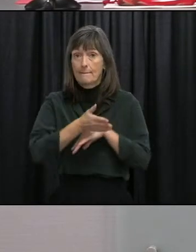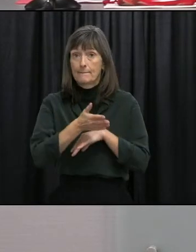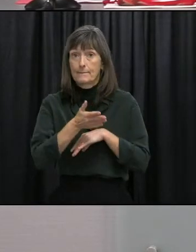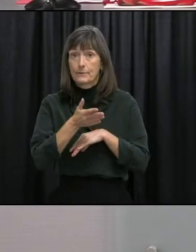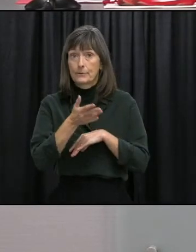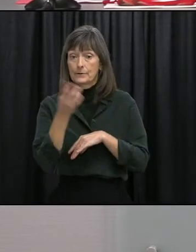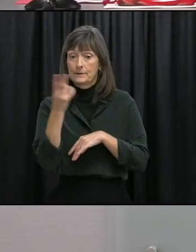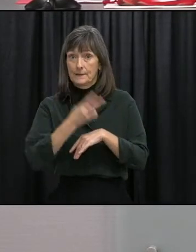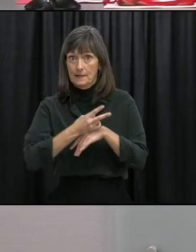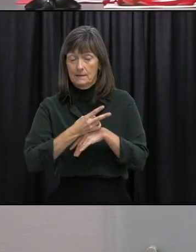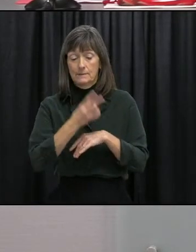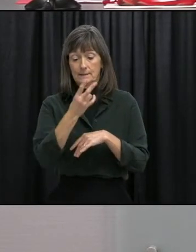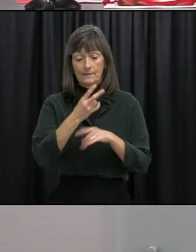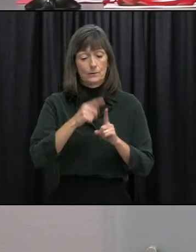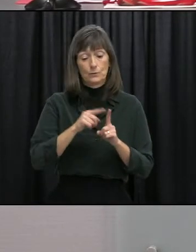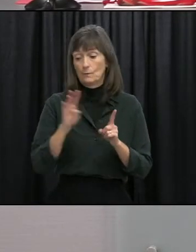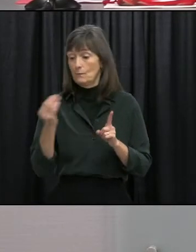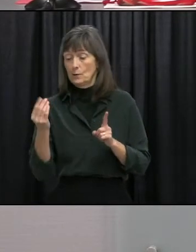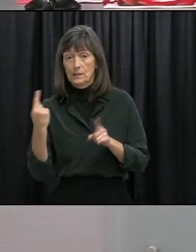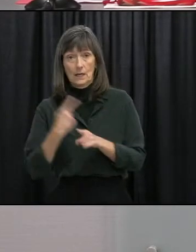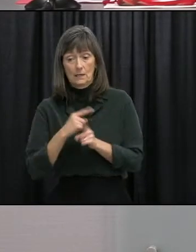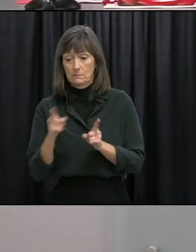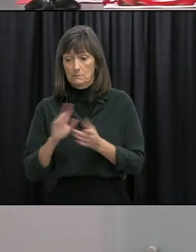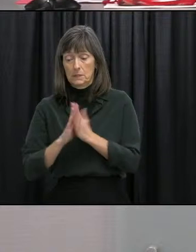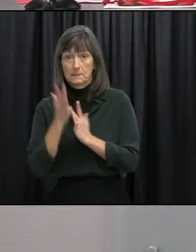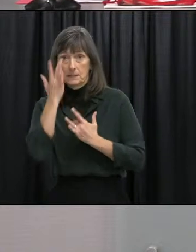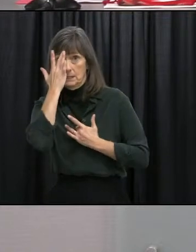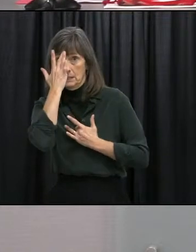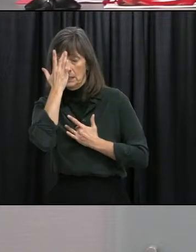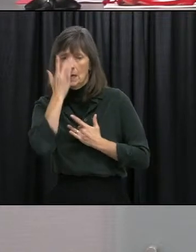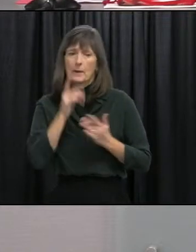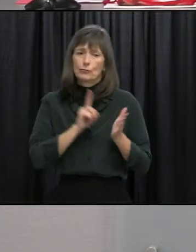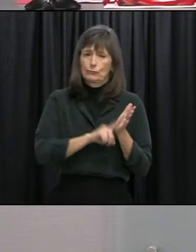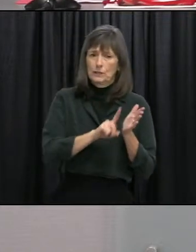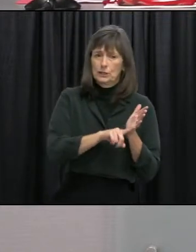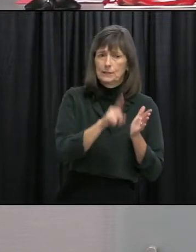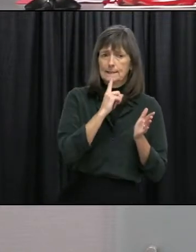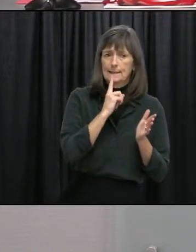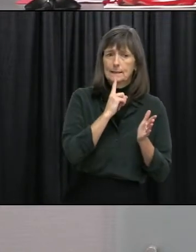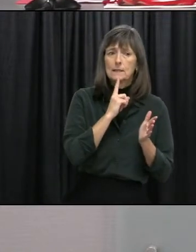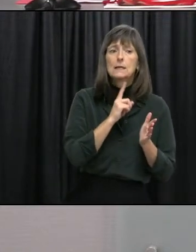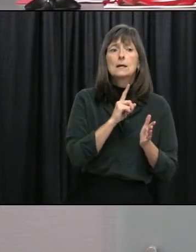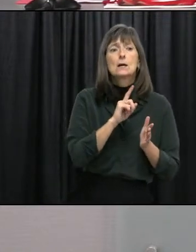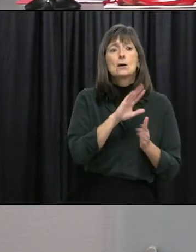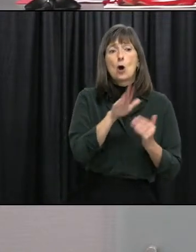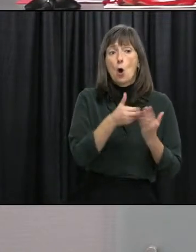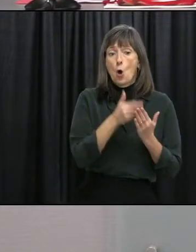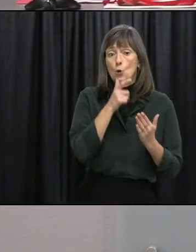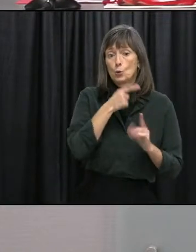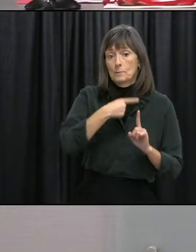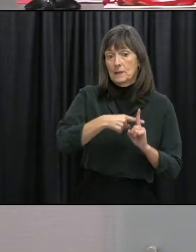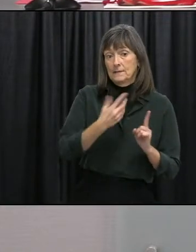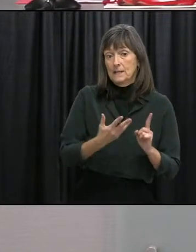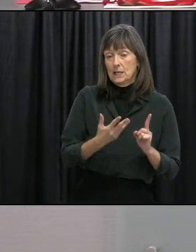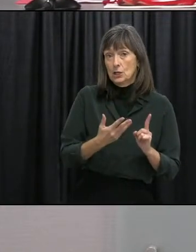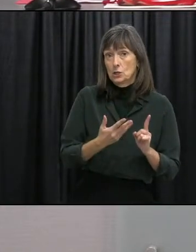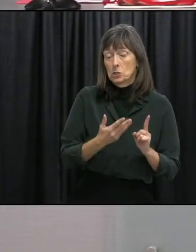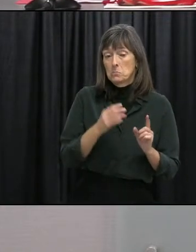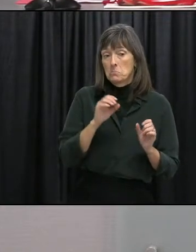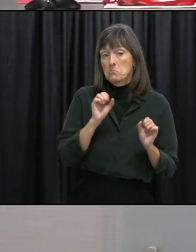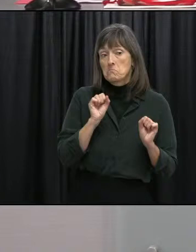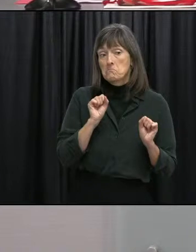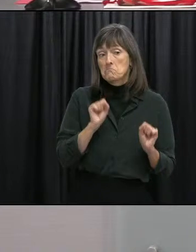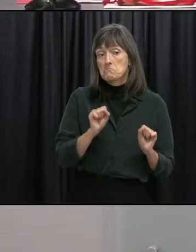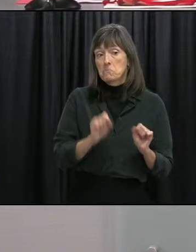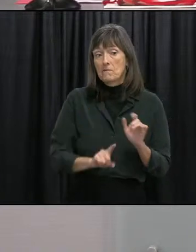or up to 14 days. The study found that everyone was diagnosed within 8 days of arrival. So doesn't that mean we could be shortening our quarantine